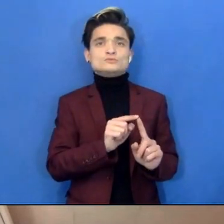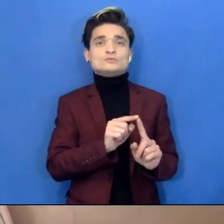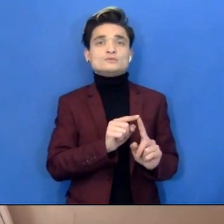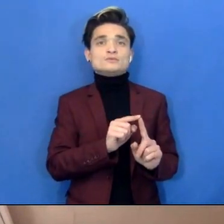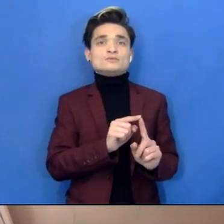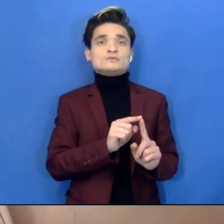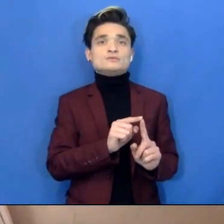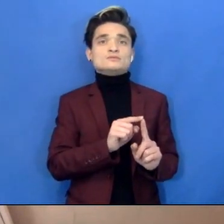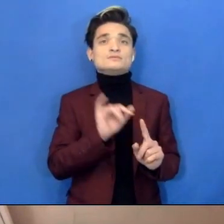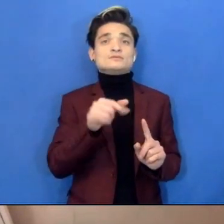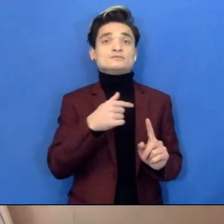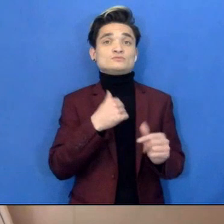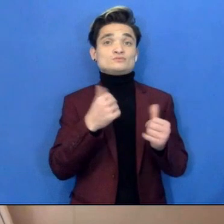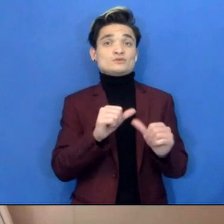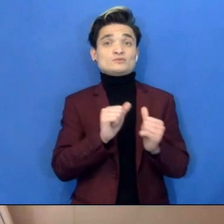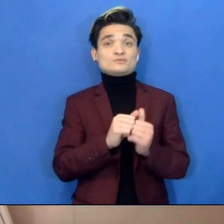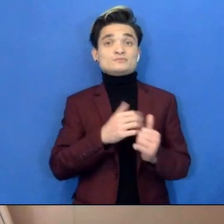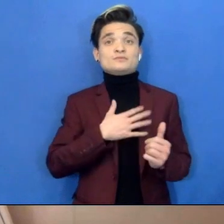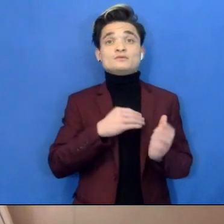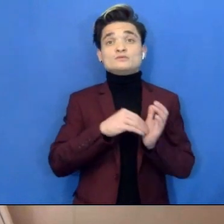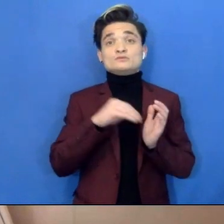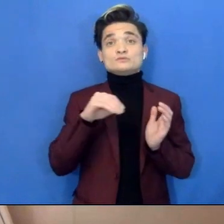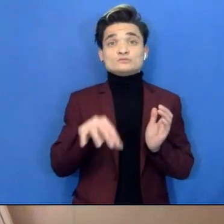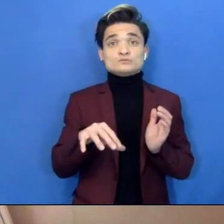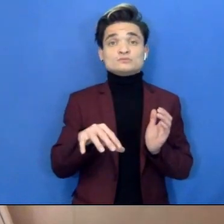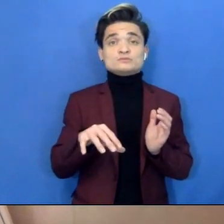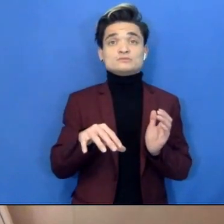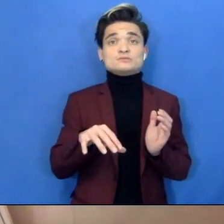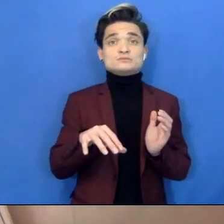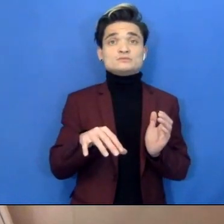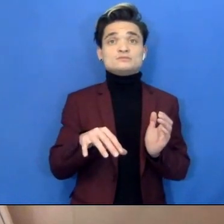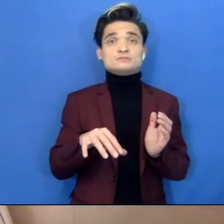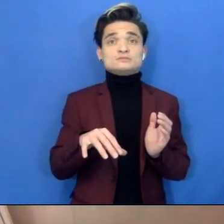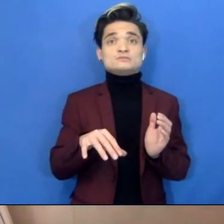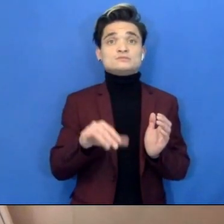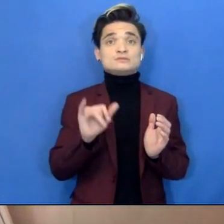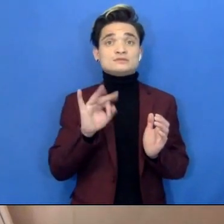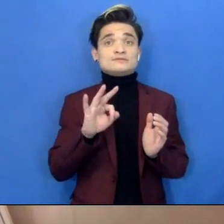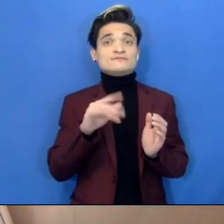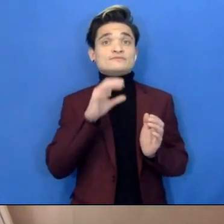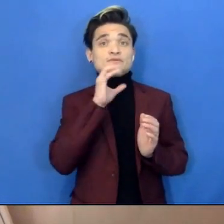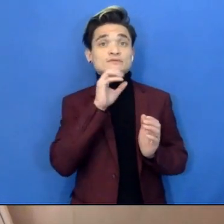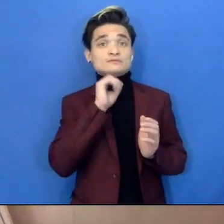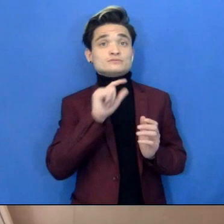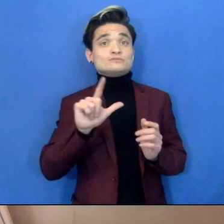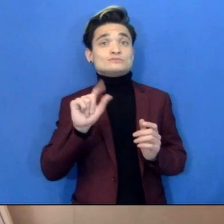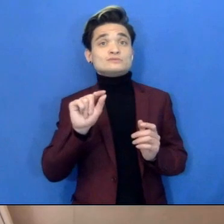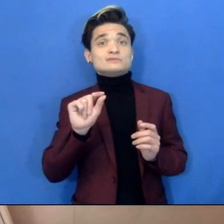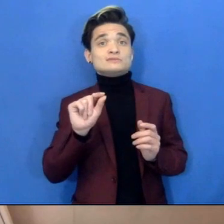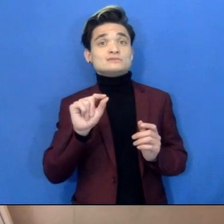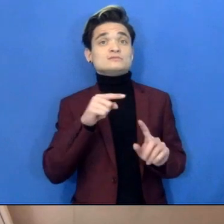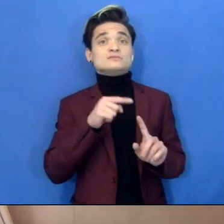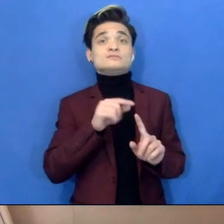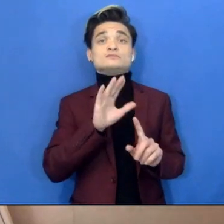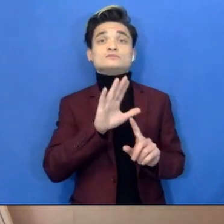of 20-year-olds. If they hear the term surgeon, it takes them 10 minutes to figure out that this could be a woman.